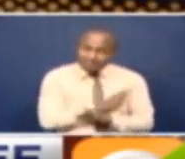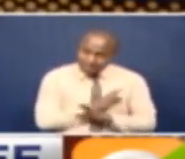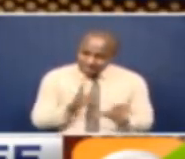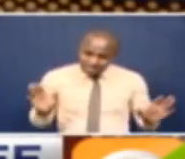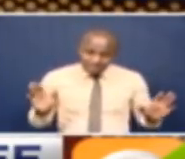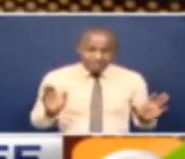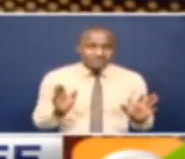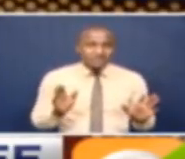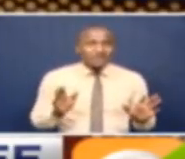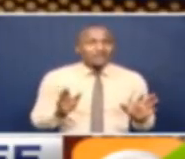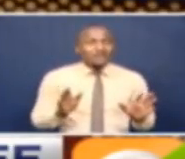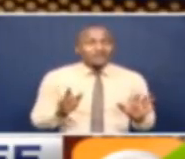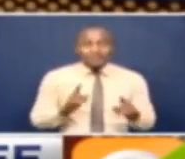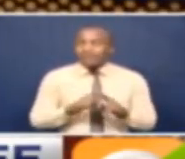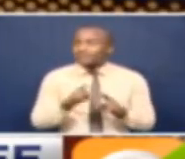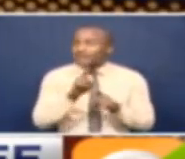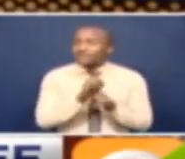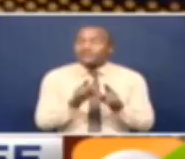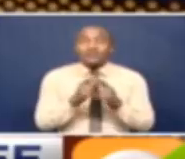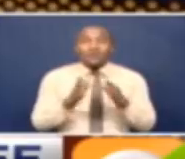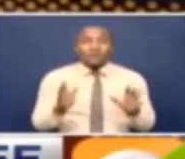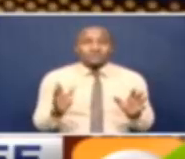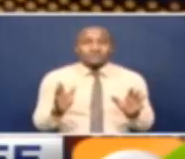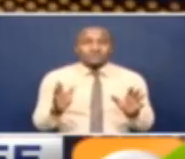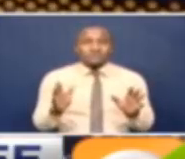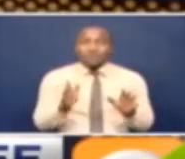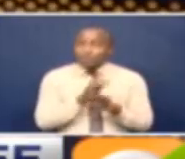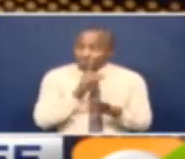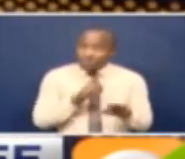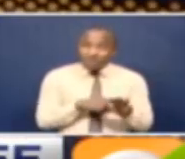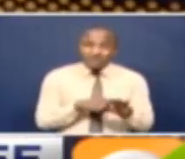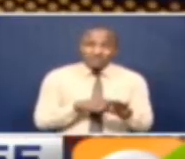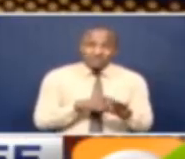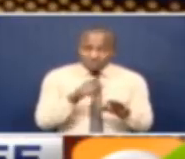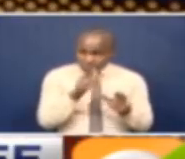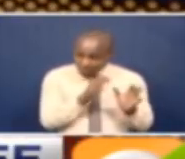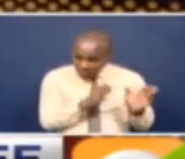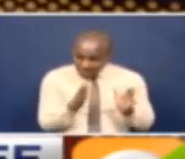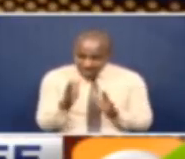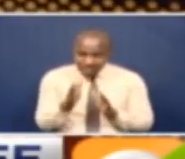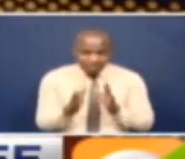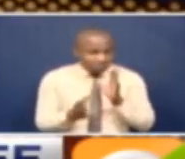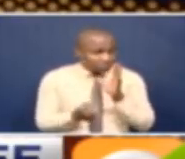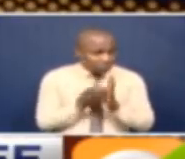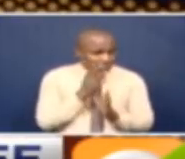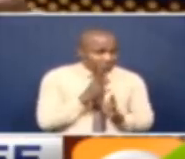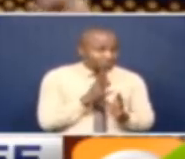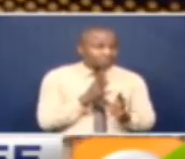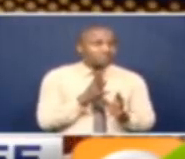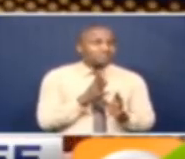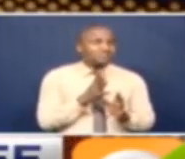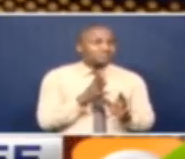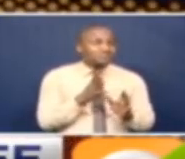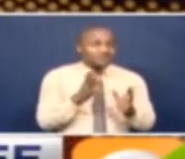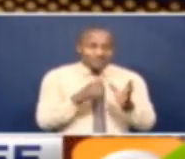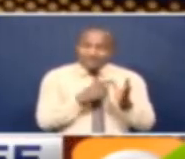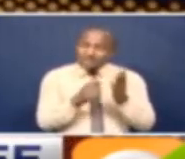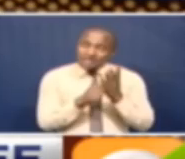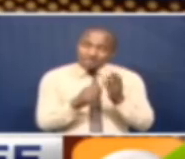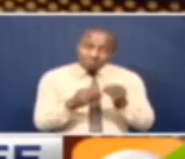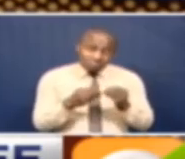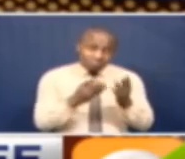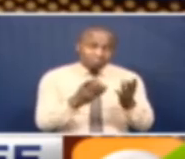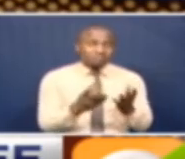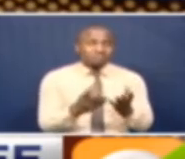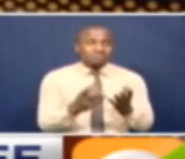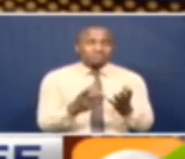the issues are lost around there. So when you arrange a formation of ethnic groups and call it whatever you want to call it, and another formation